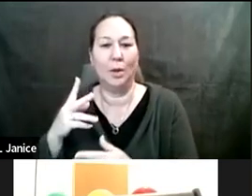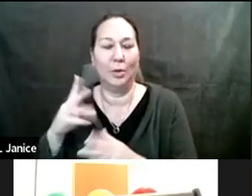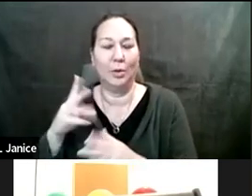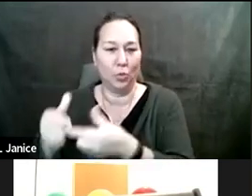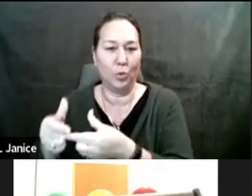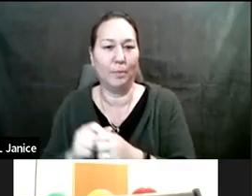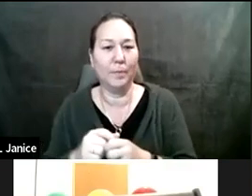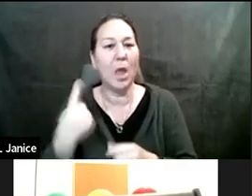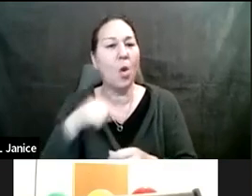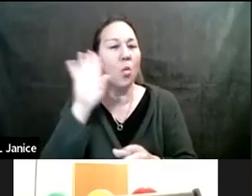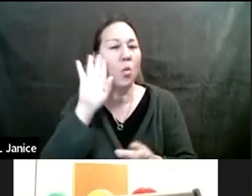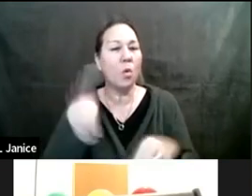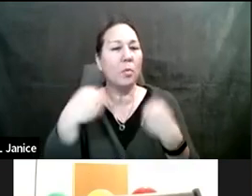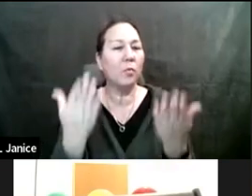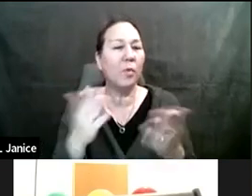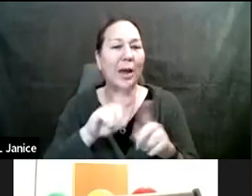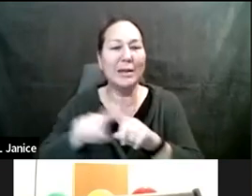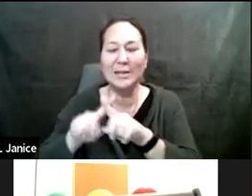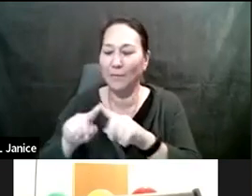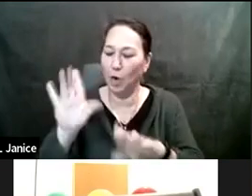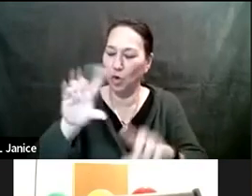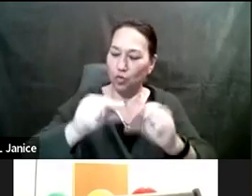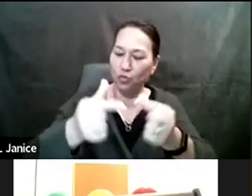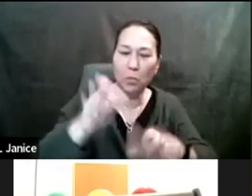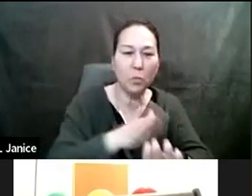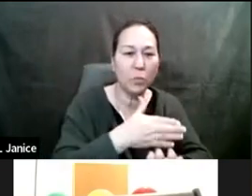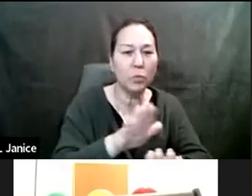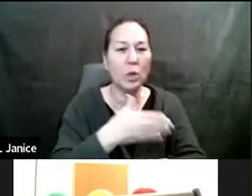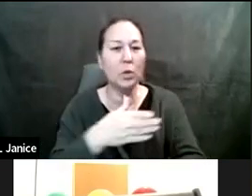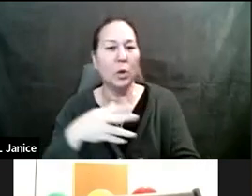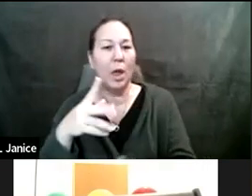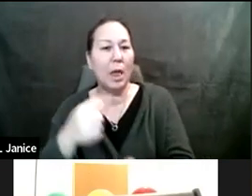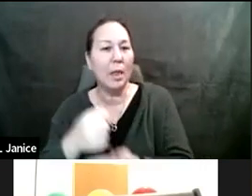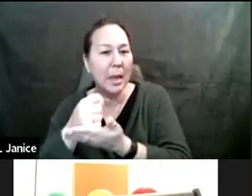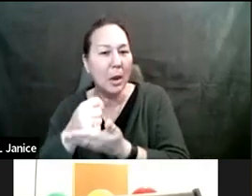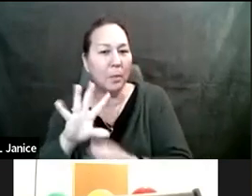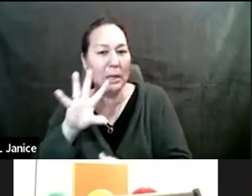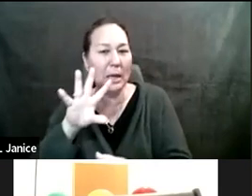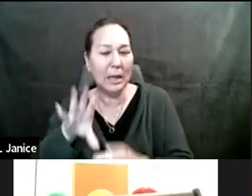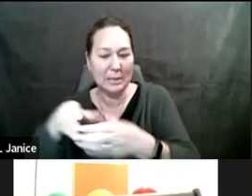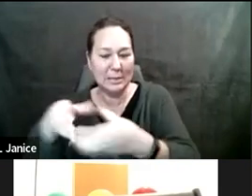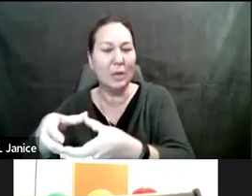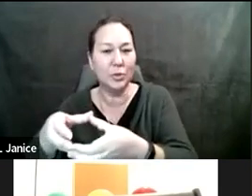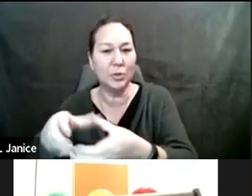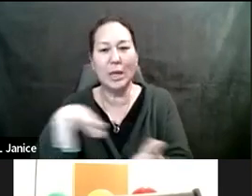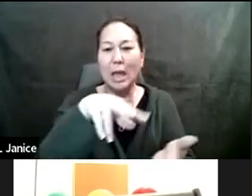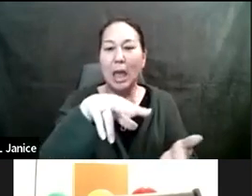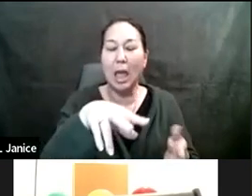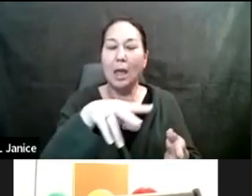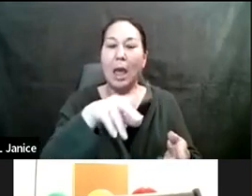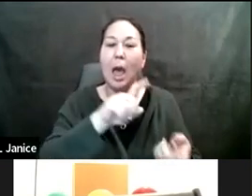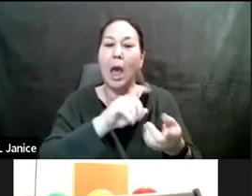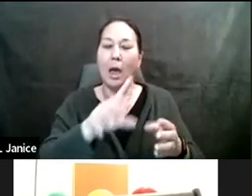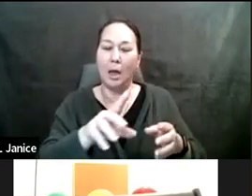adaptive dance classes art classes Fitness classes and potentially classes in the